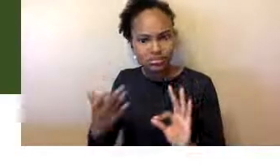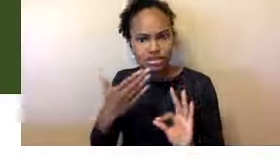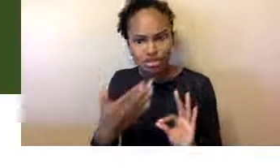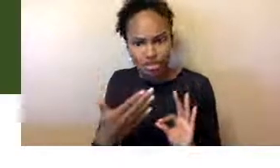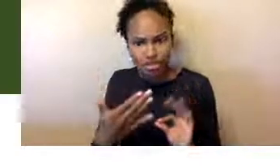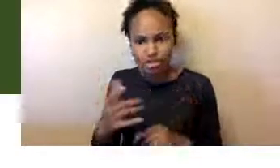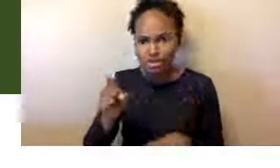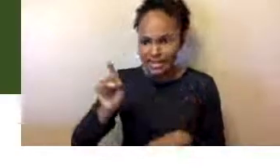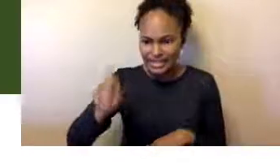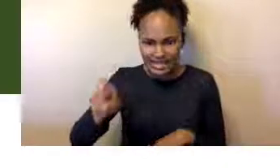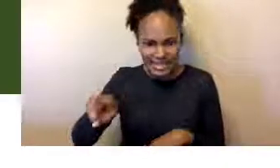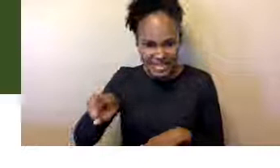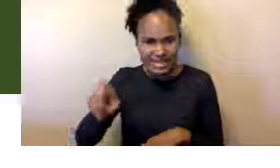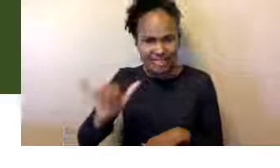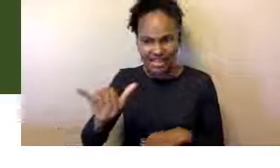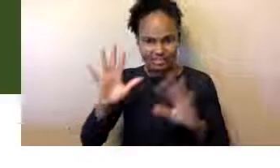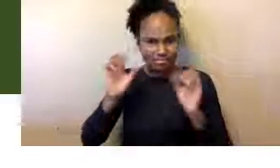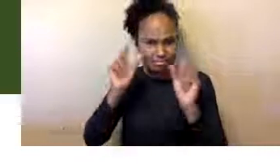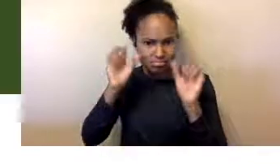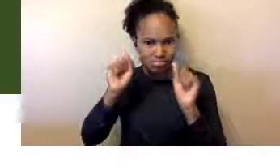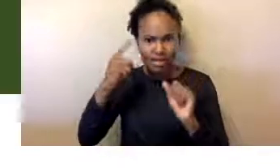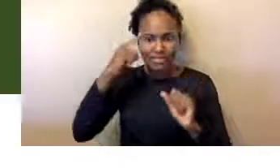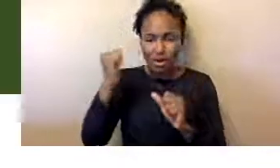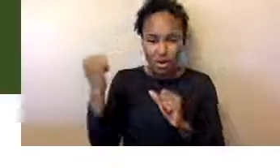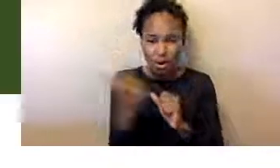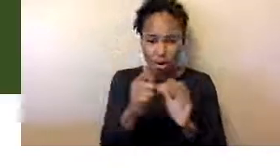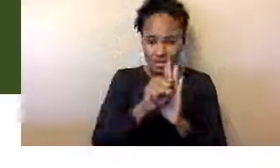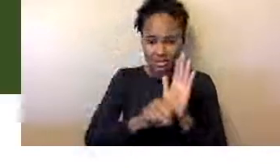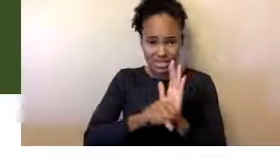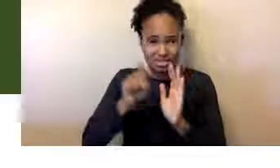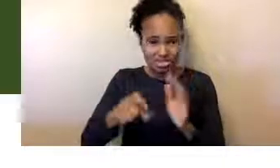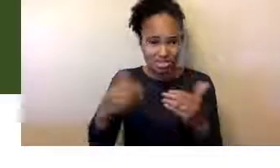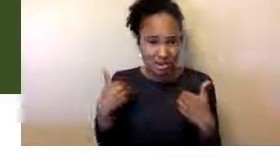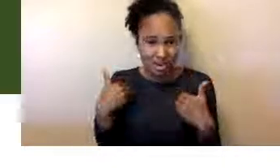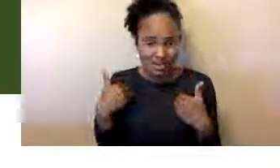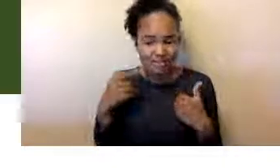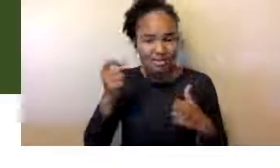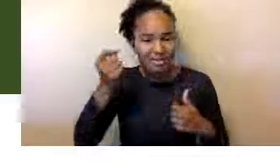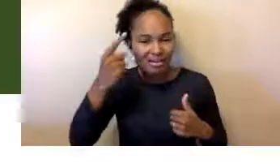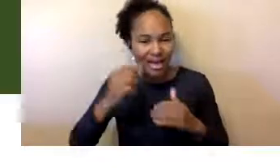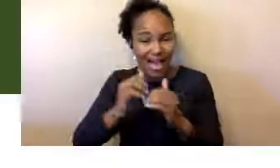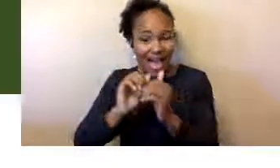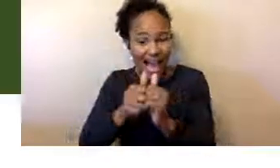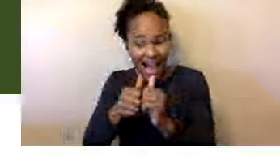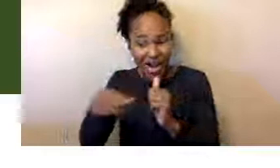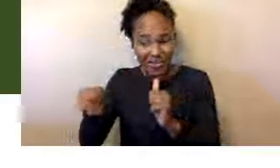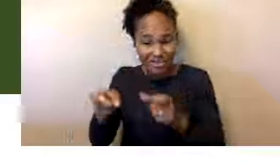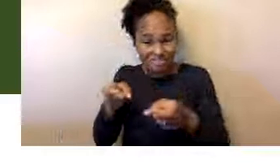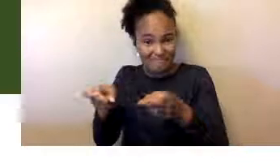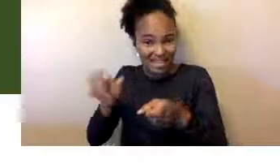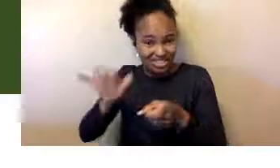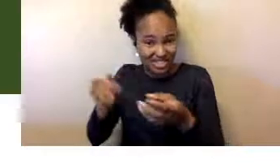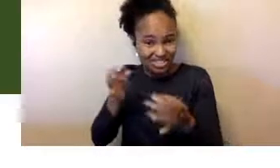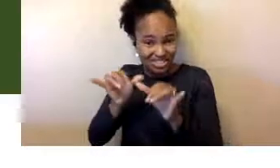necessary service that I think all states should have, but the way it's been implemented, again, has some major